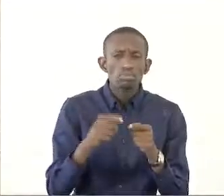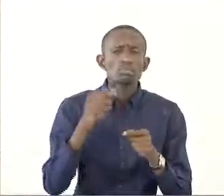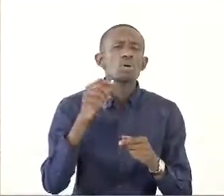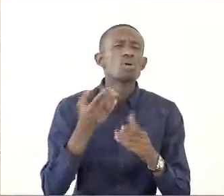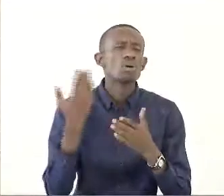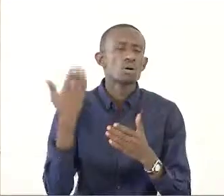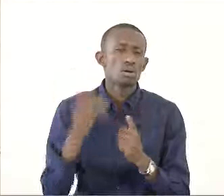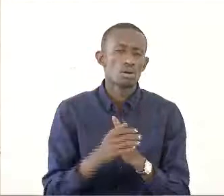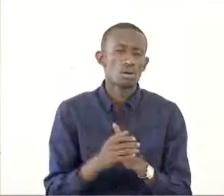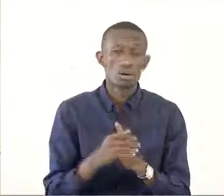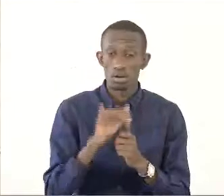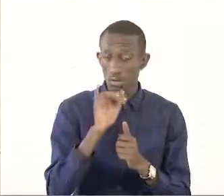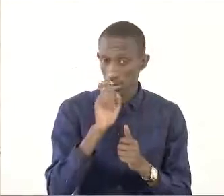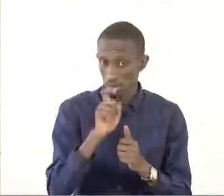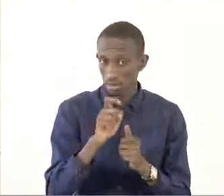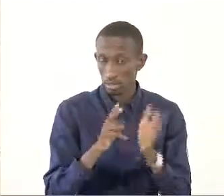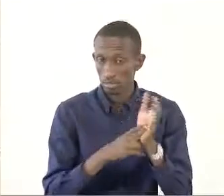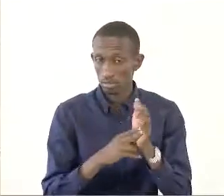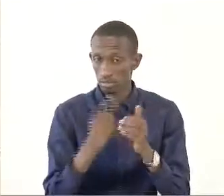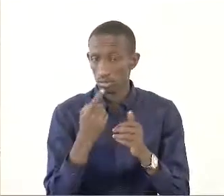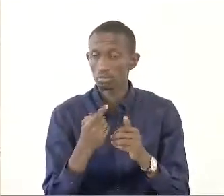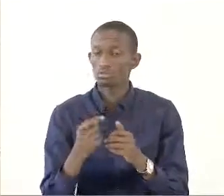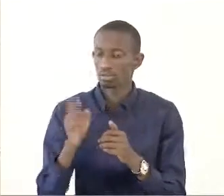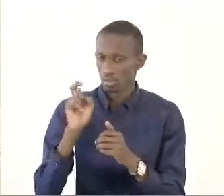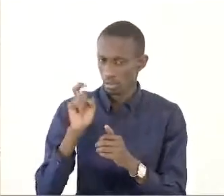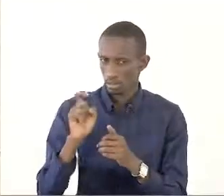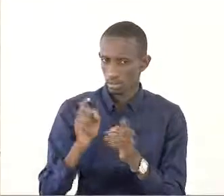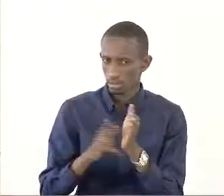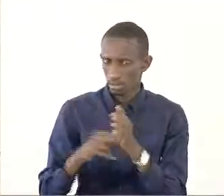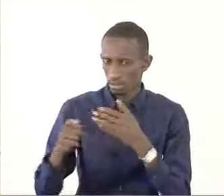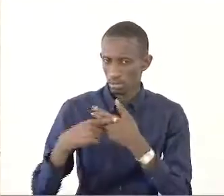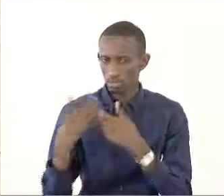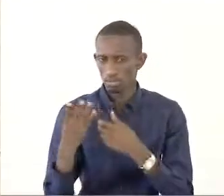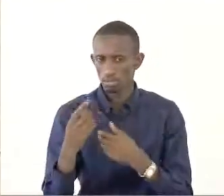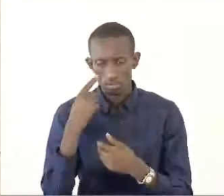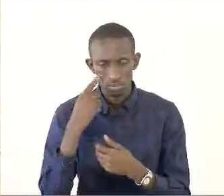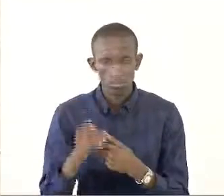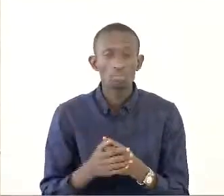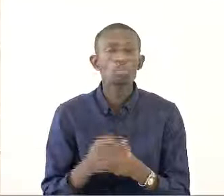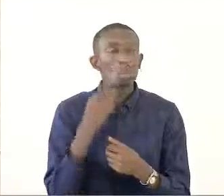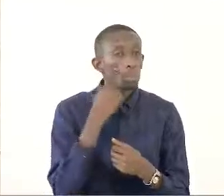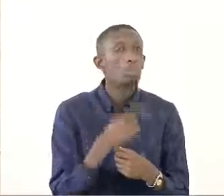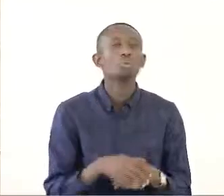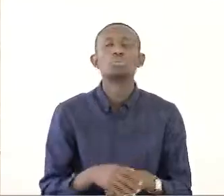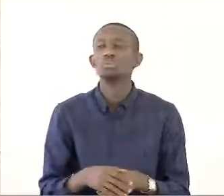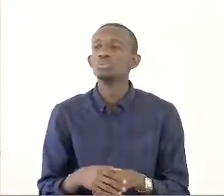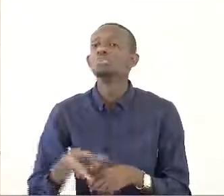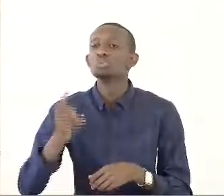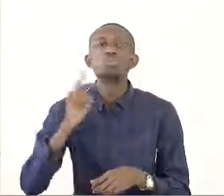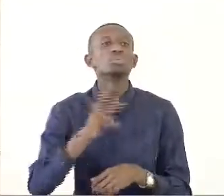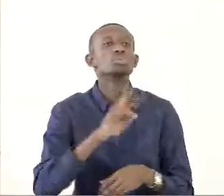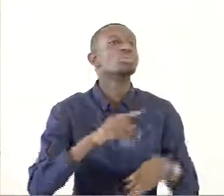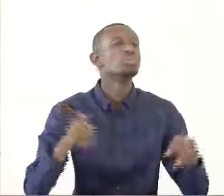4 when you use a graph method or graphical method. And you are getting the same answer if you use the